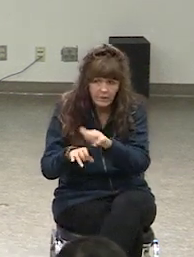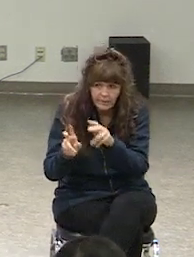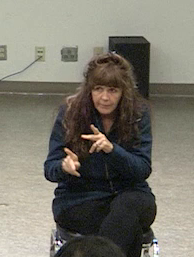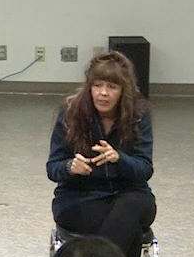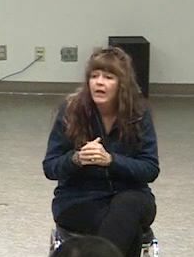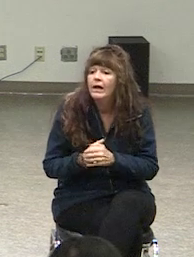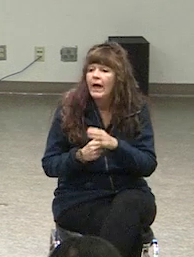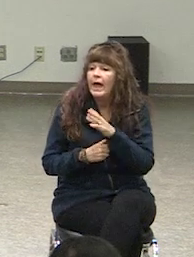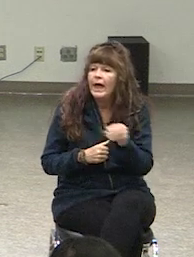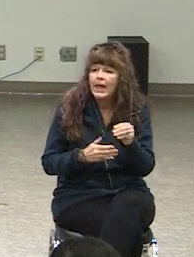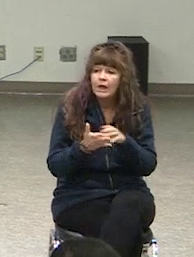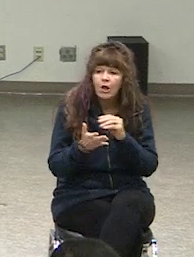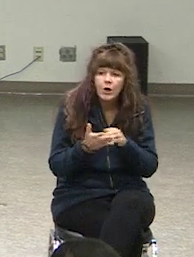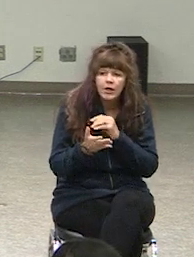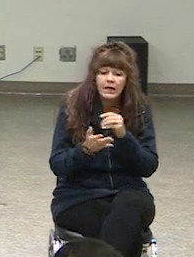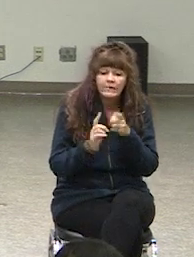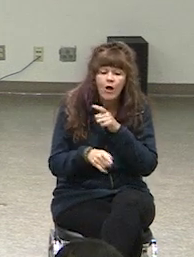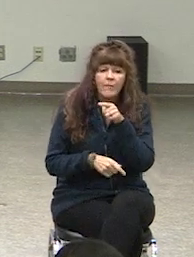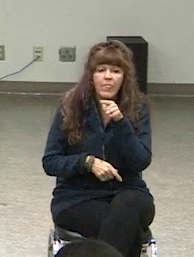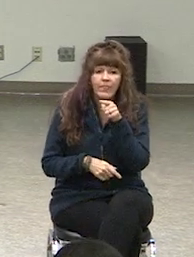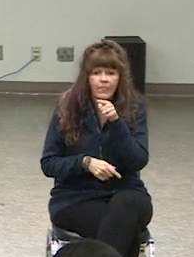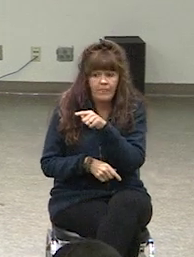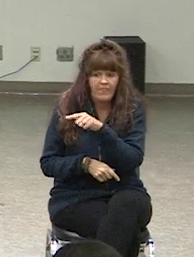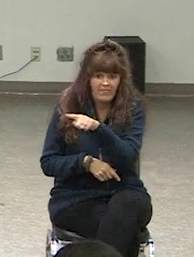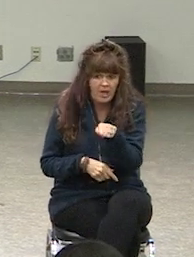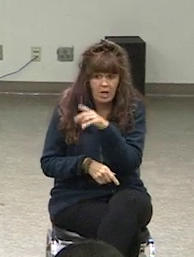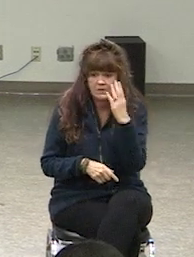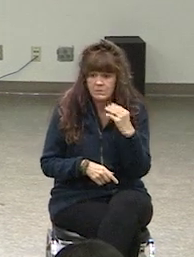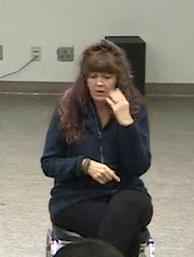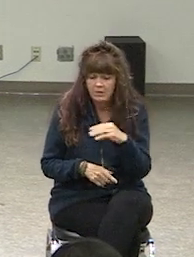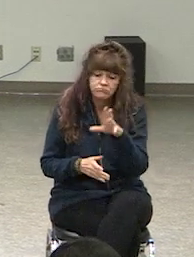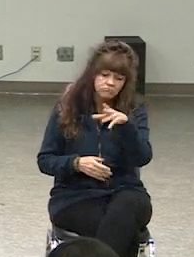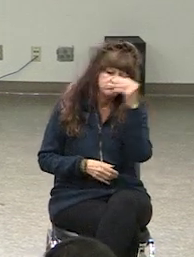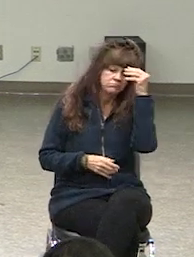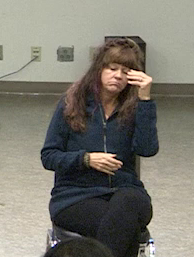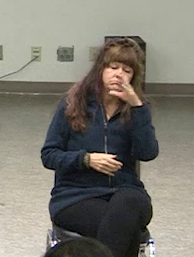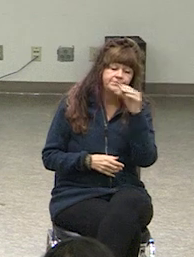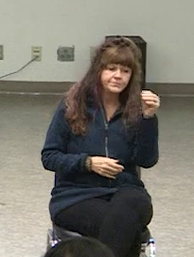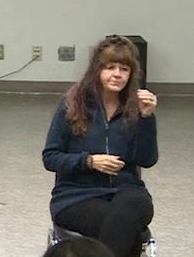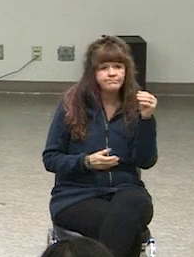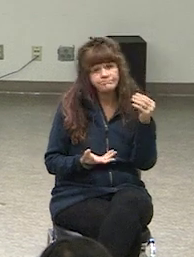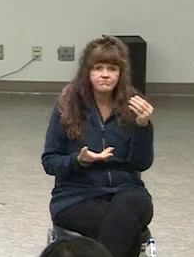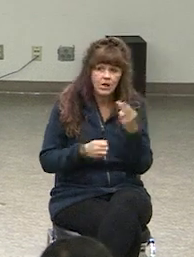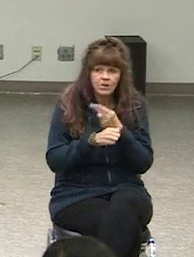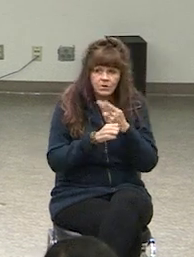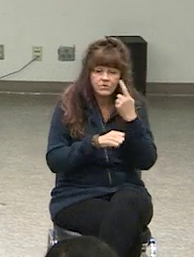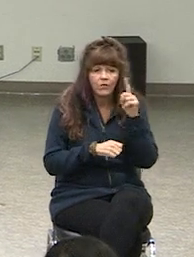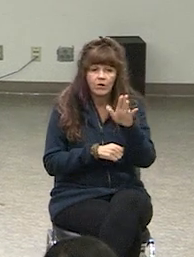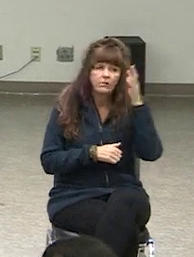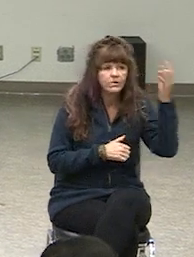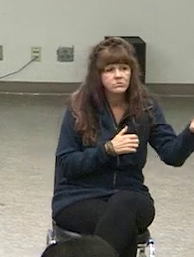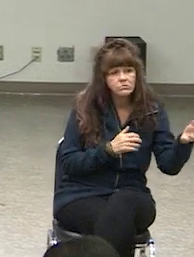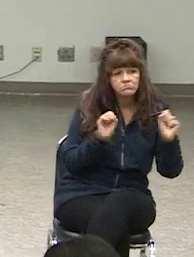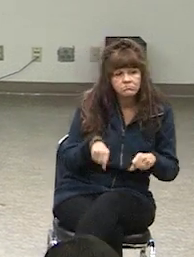they are here to increase that. And then the impact would be, I guess, meeting people where they are. So like you said, we're not